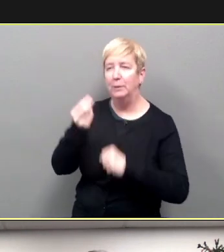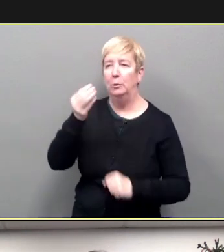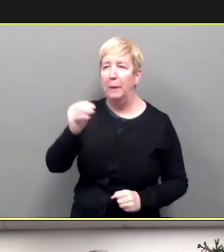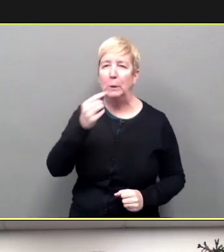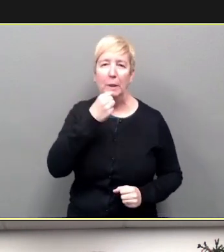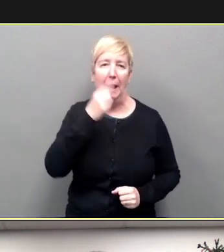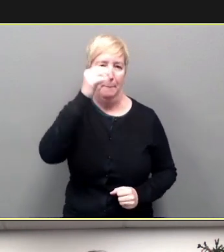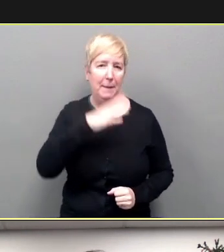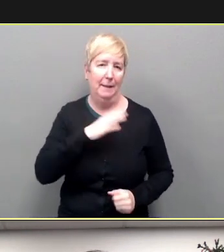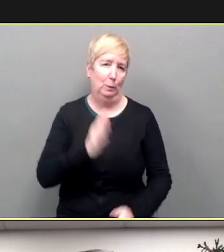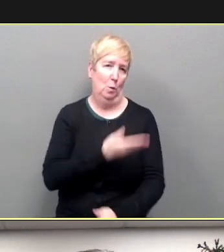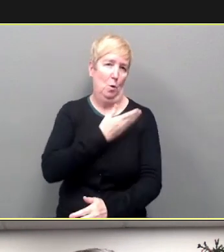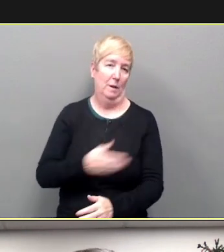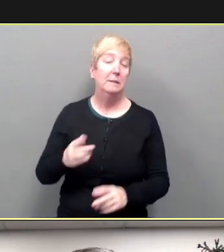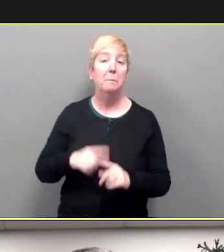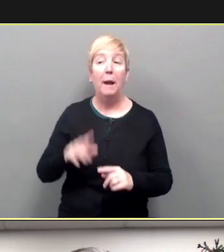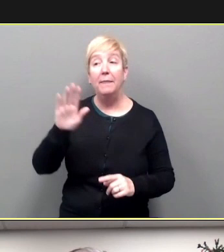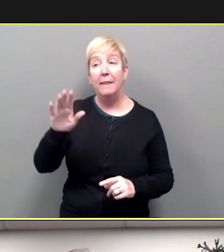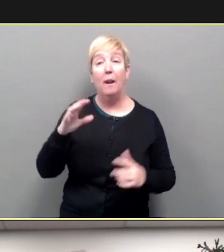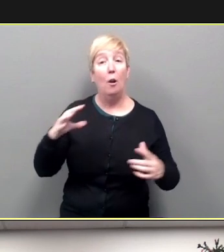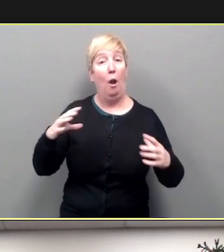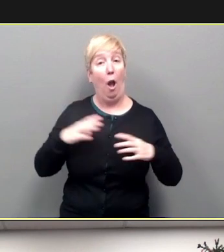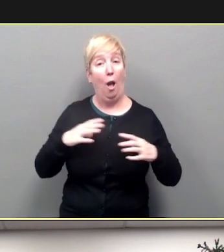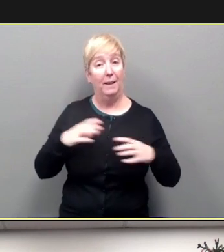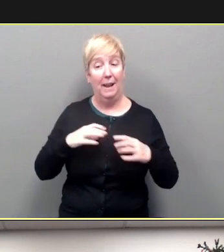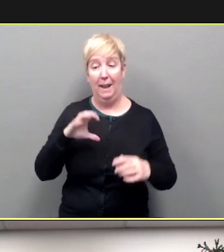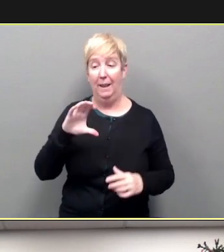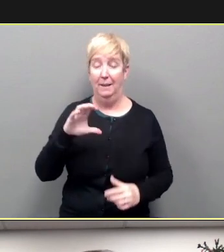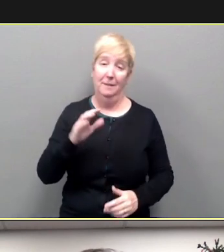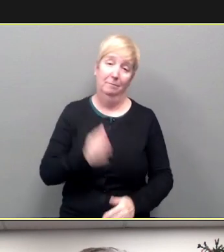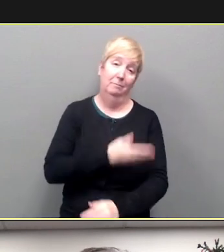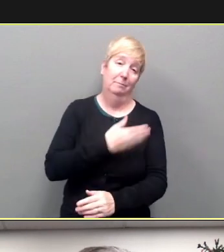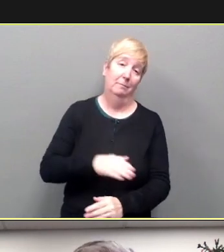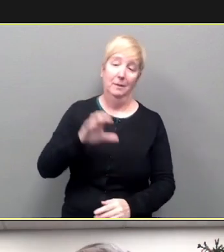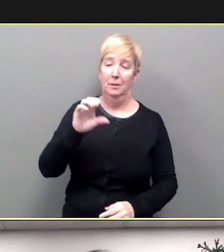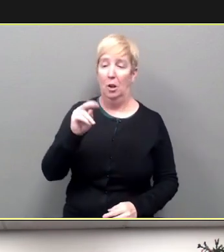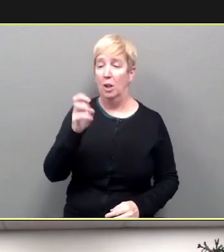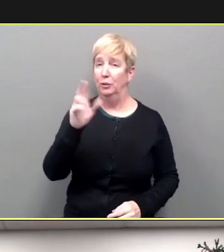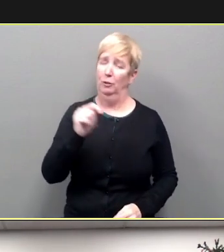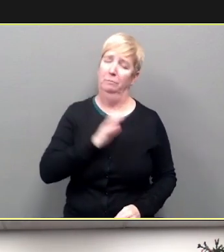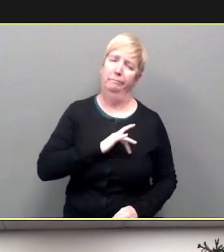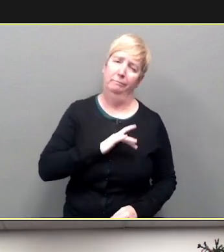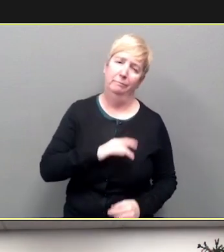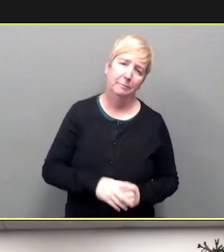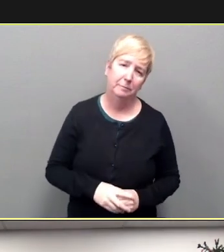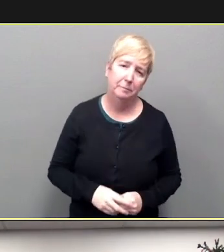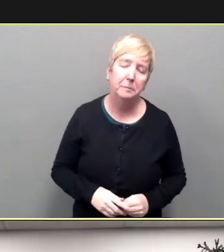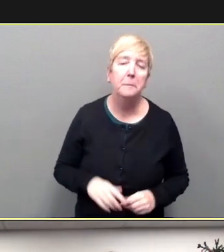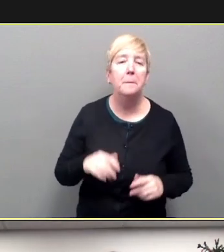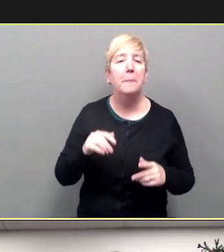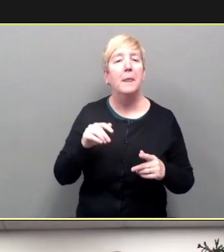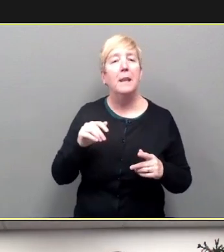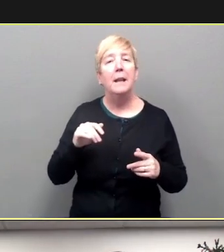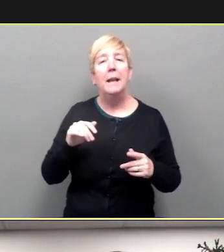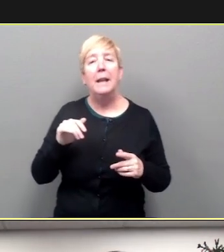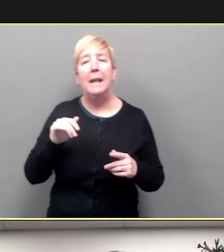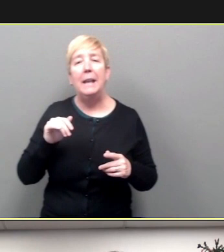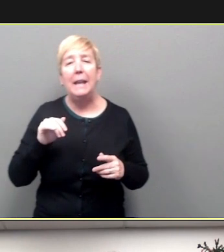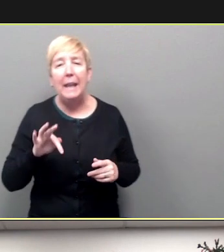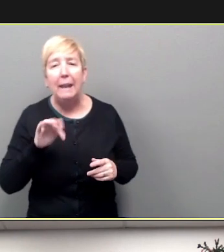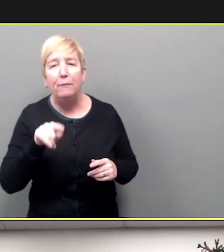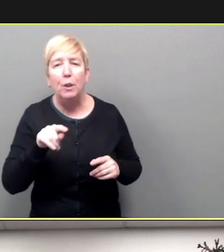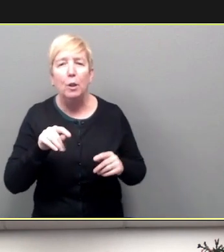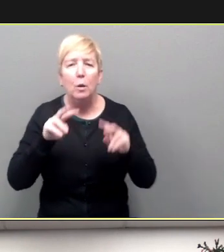Men's Chorus, but the holiday concert actually is a delight. But if you look really closely and squint or rub your nose against your computer